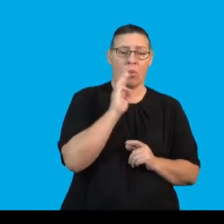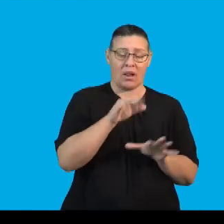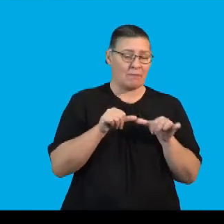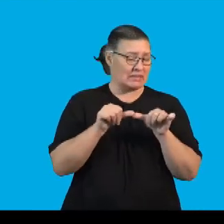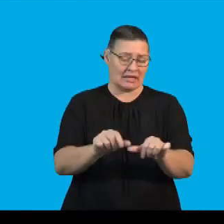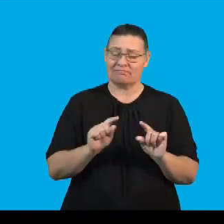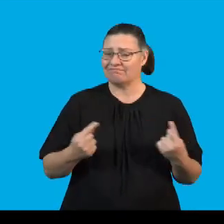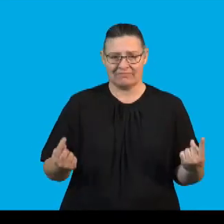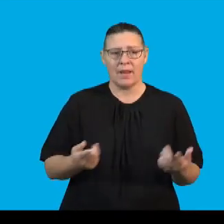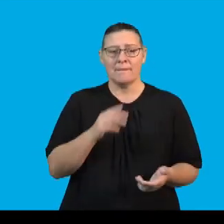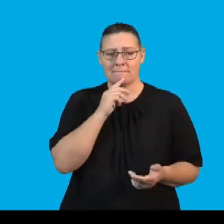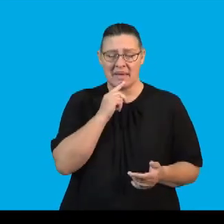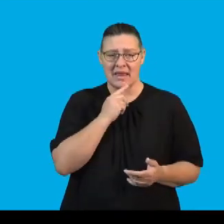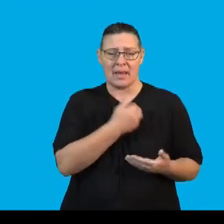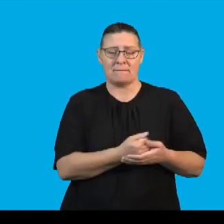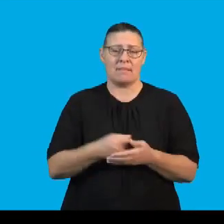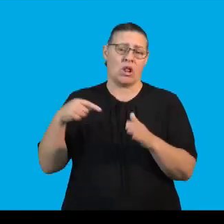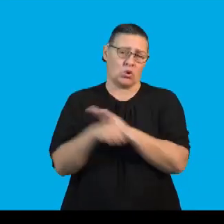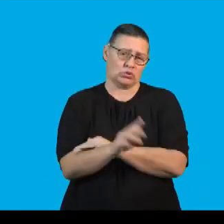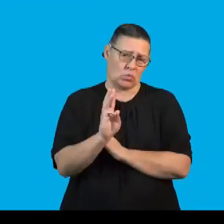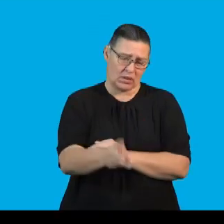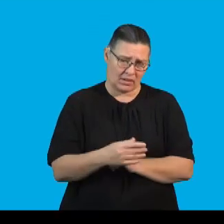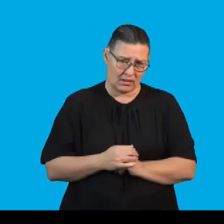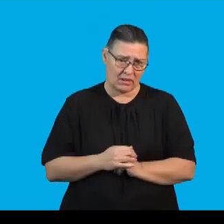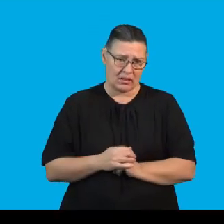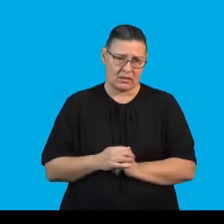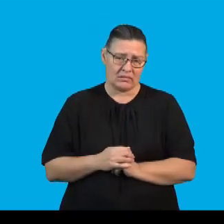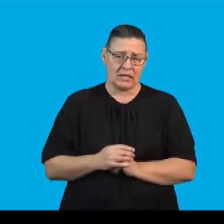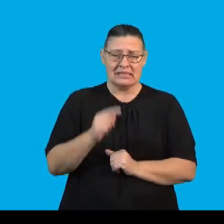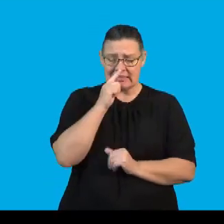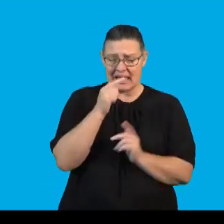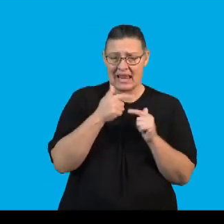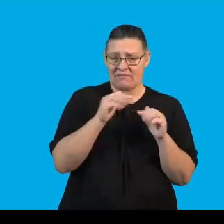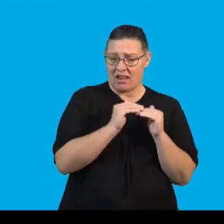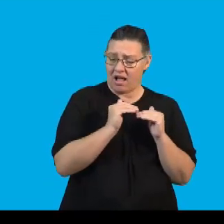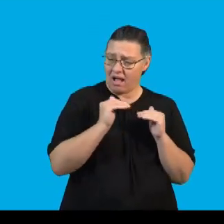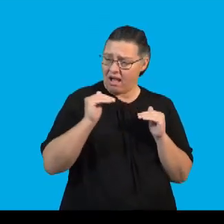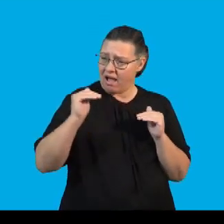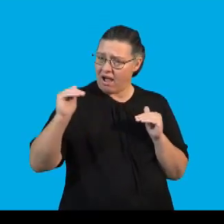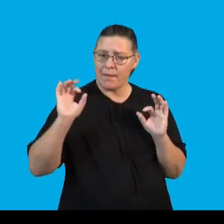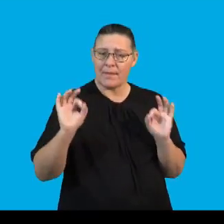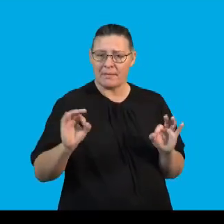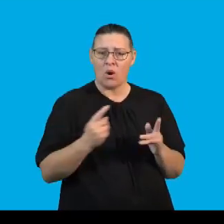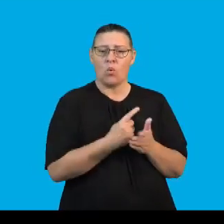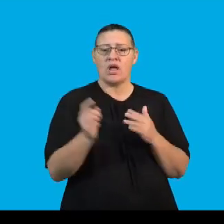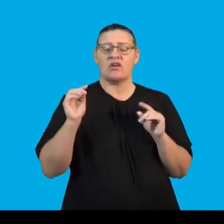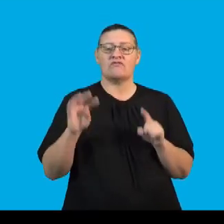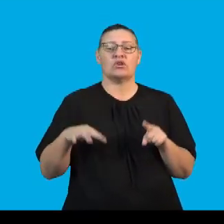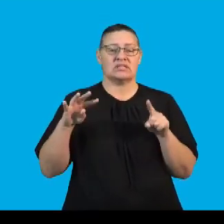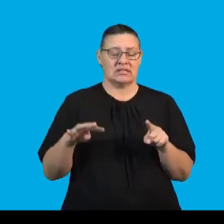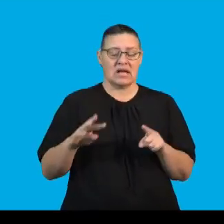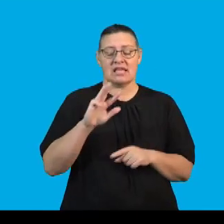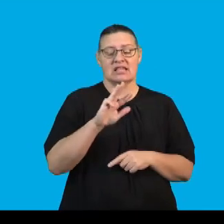Endometrium will not be maintained, so she will have a miscarriage. If the levels, you see, if we say we've got week